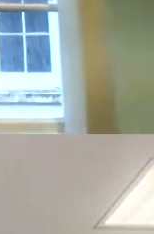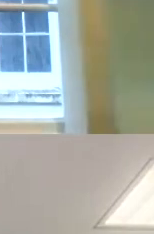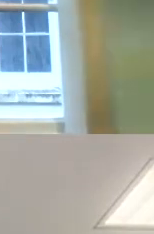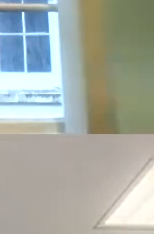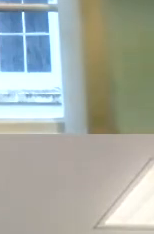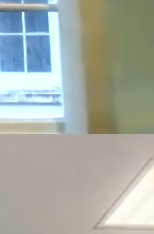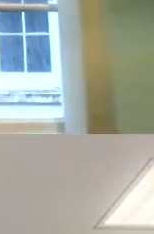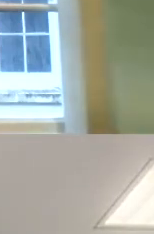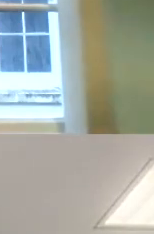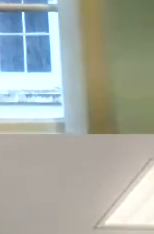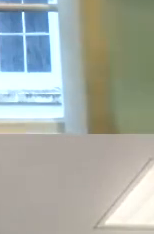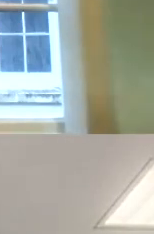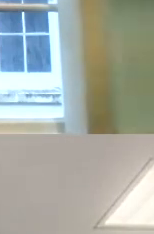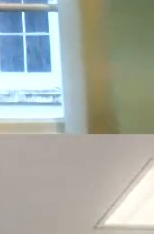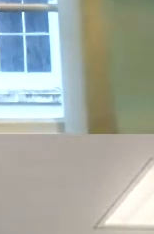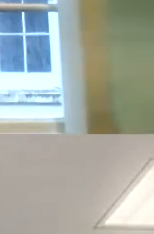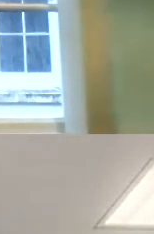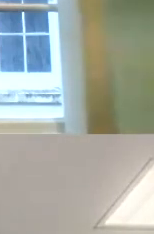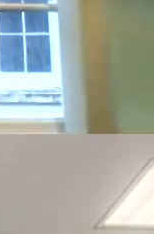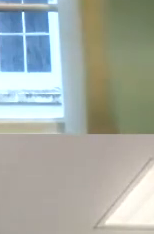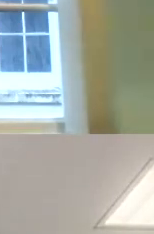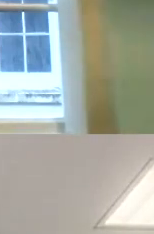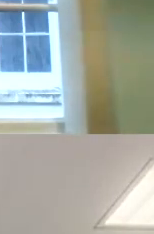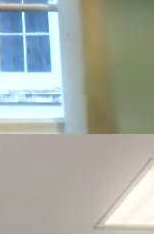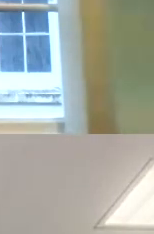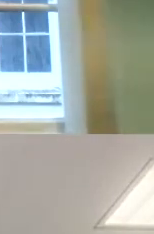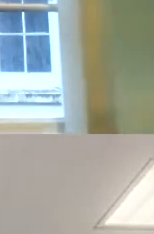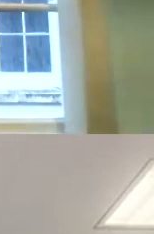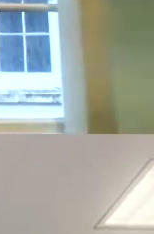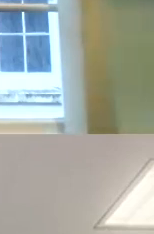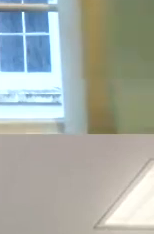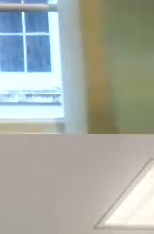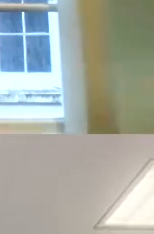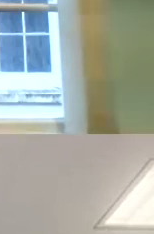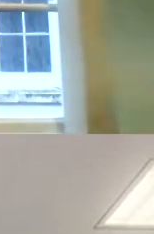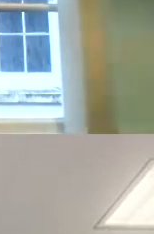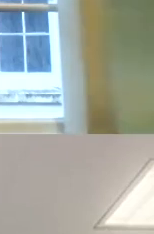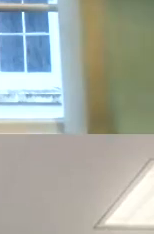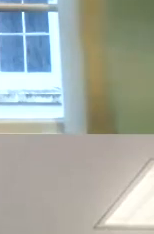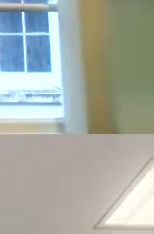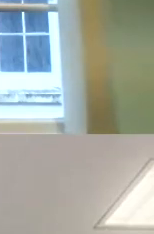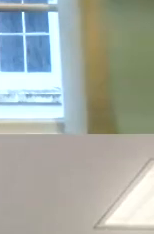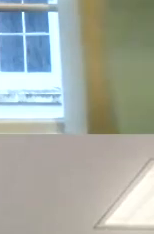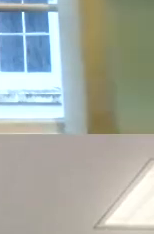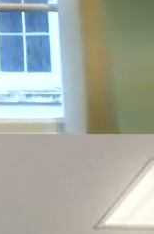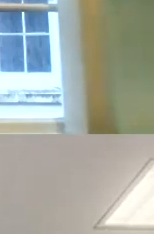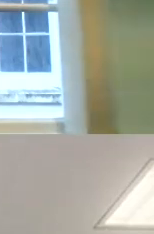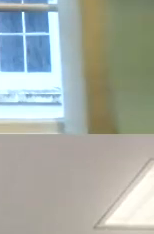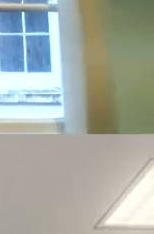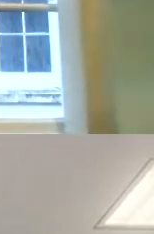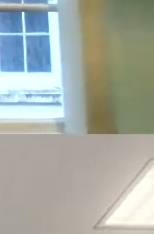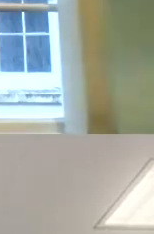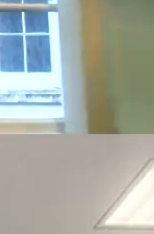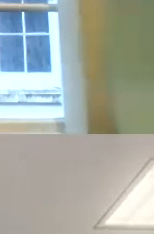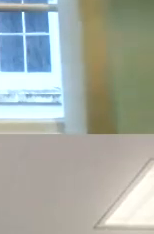exercises, and we teach them. We don't do any internal examinations. We teach them